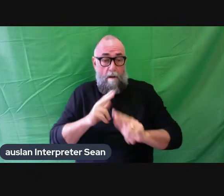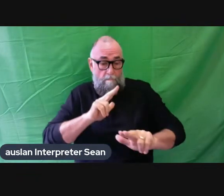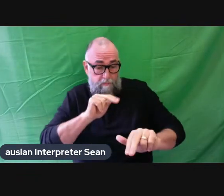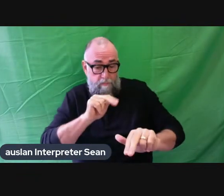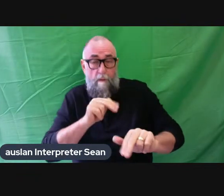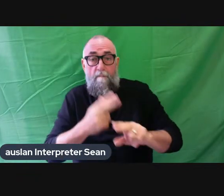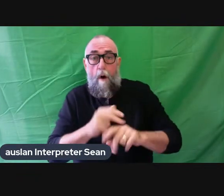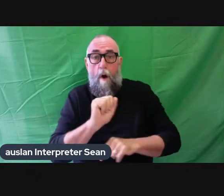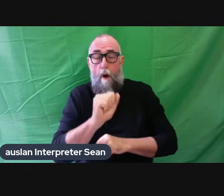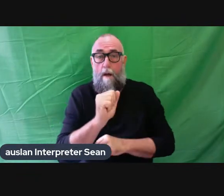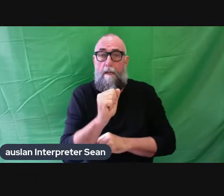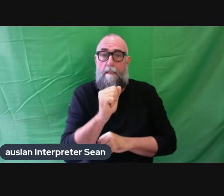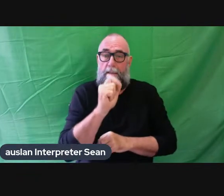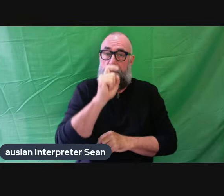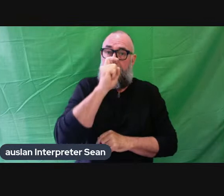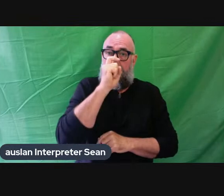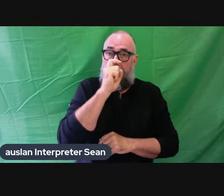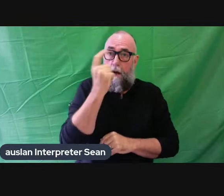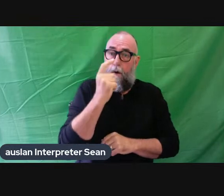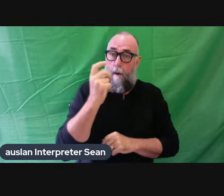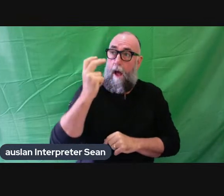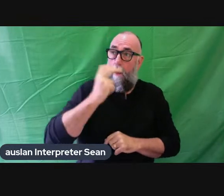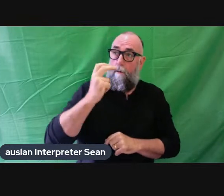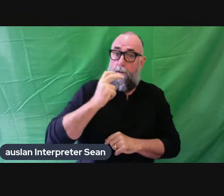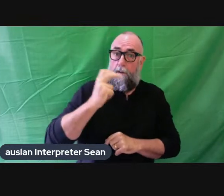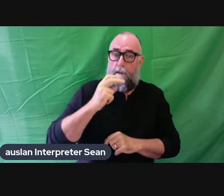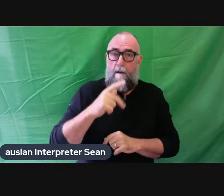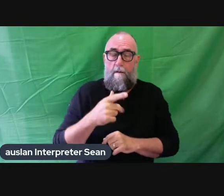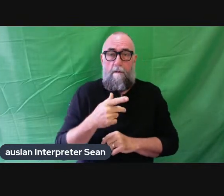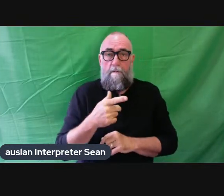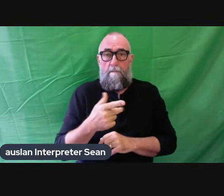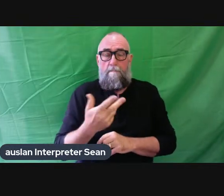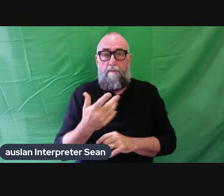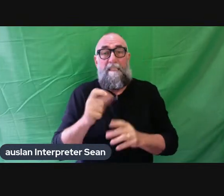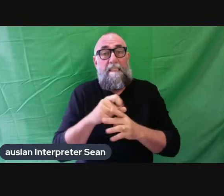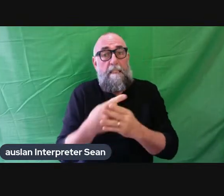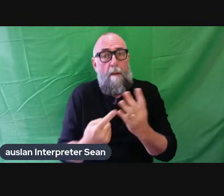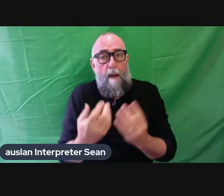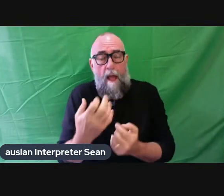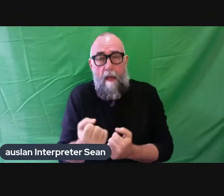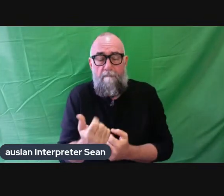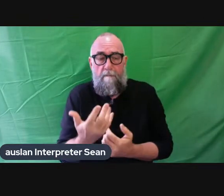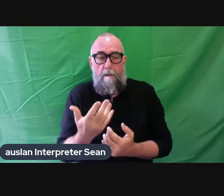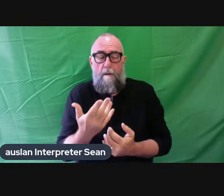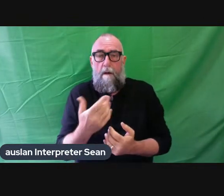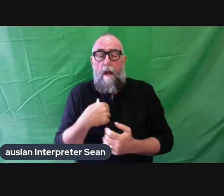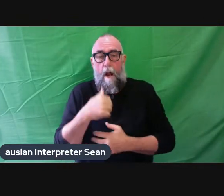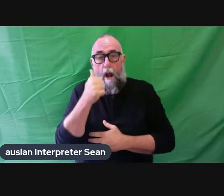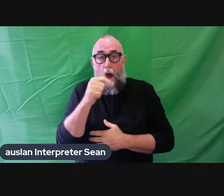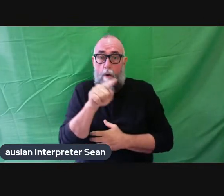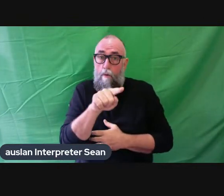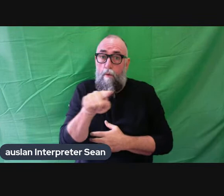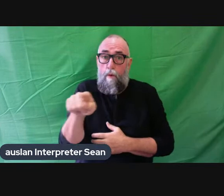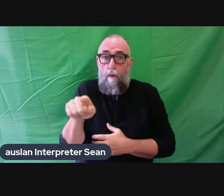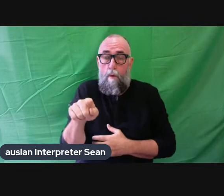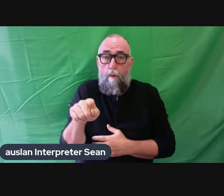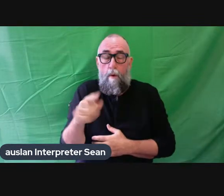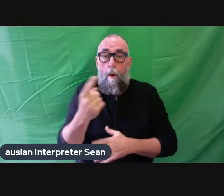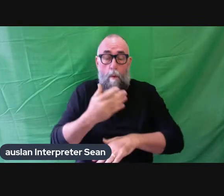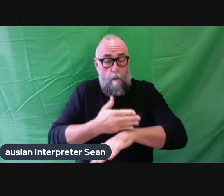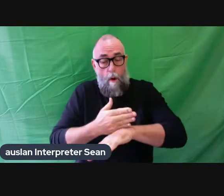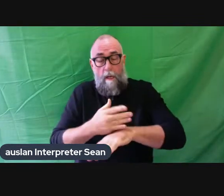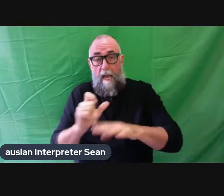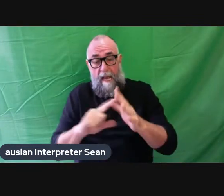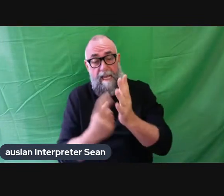decade. So mum had done a lot of work, and I know many of you in this room are carers as well, and you know what that load can be